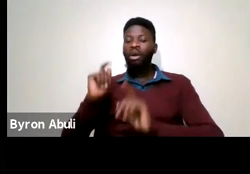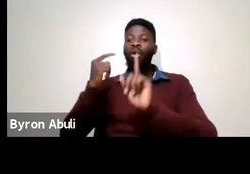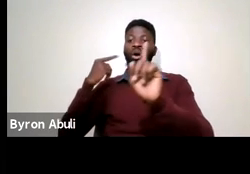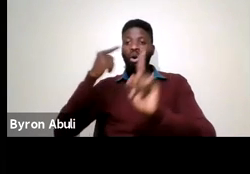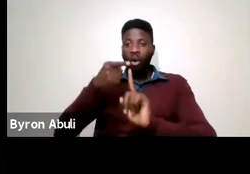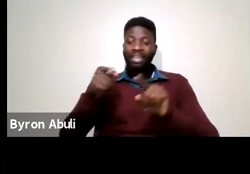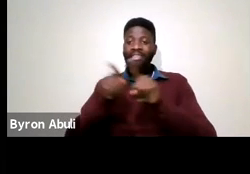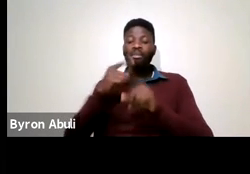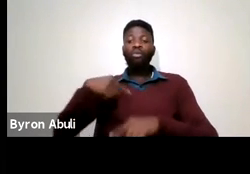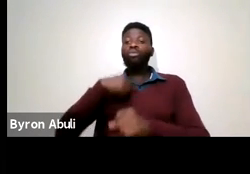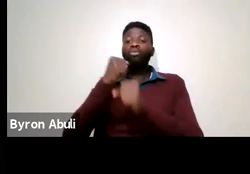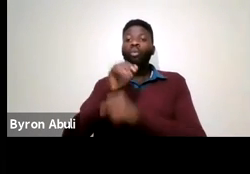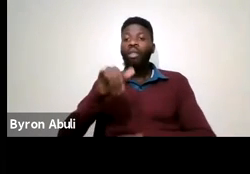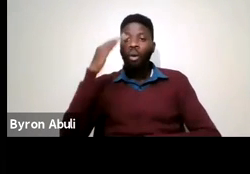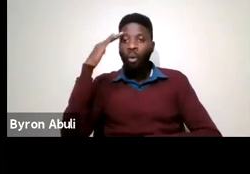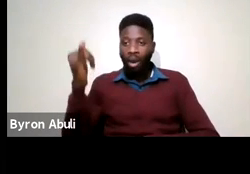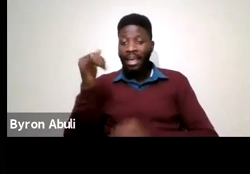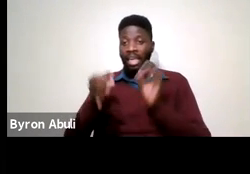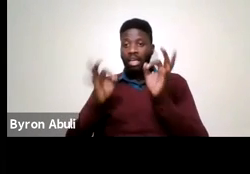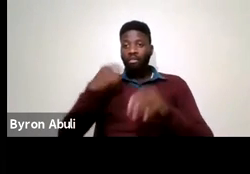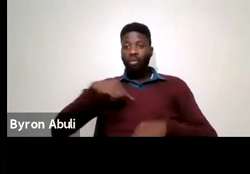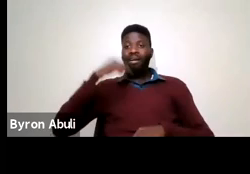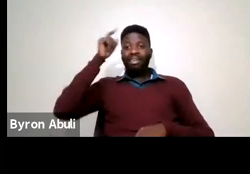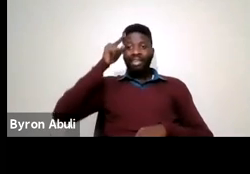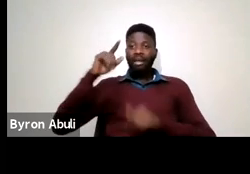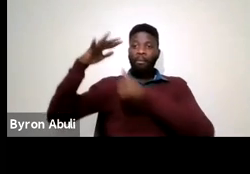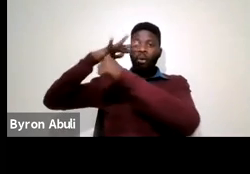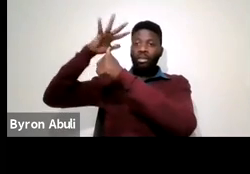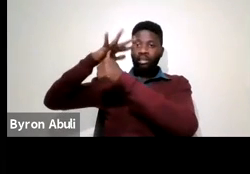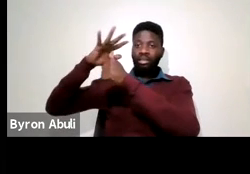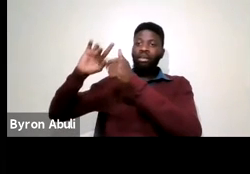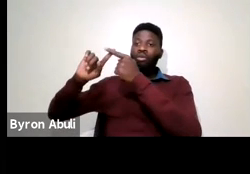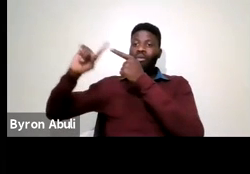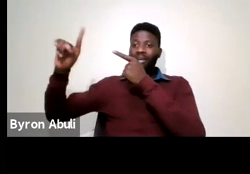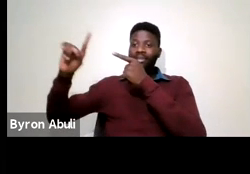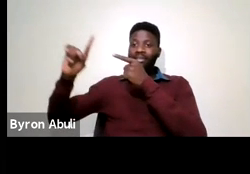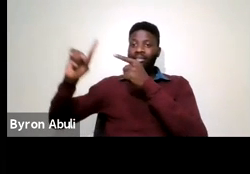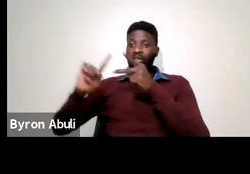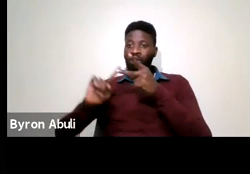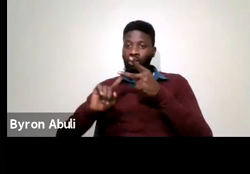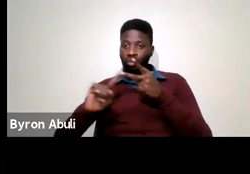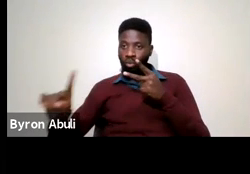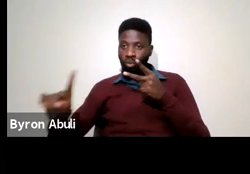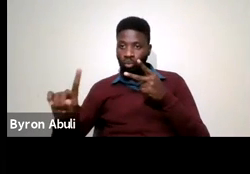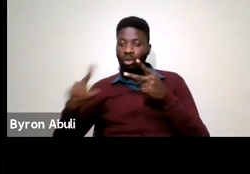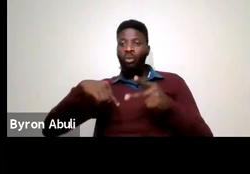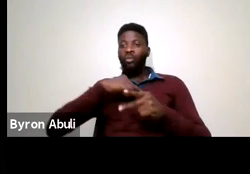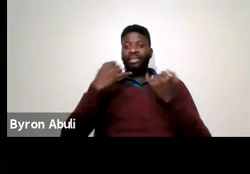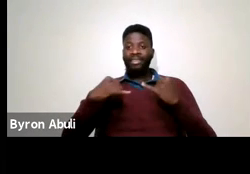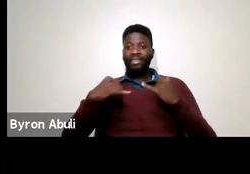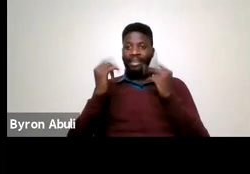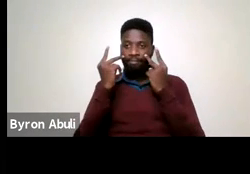to understand it, that is our priority number 1. The number 2 will move a step ahead and see how can we